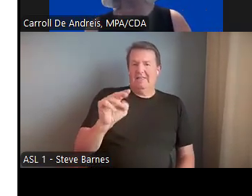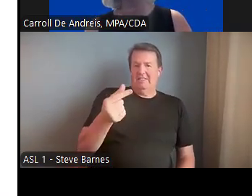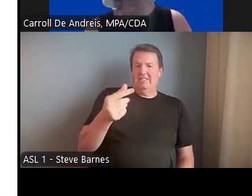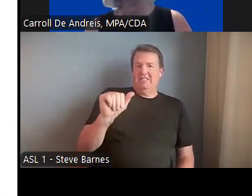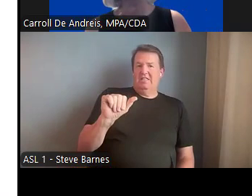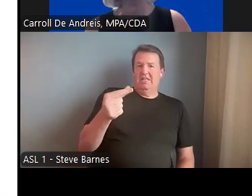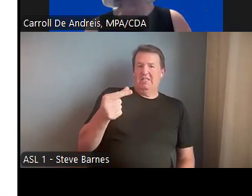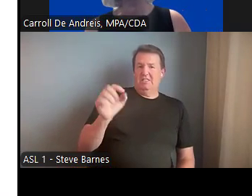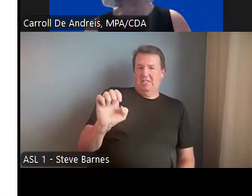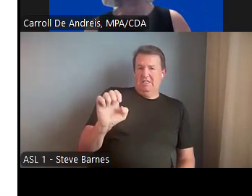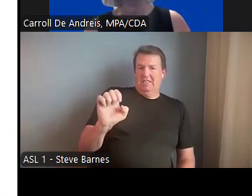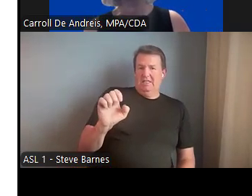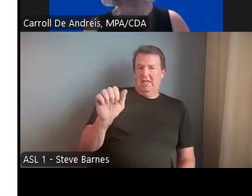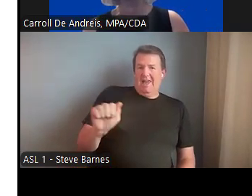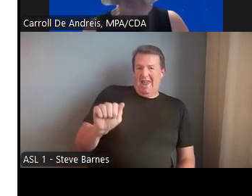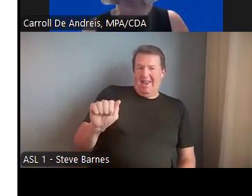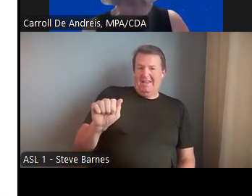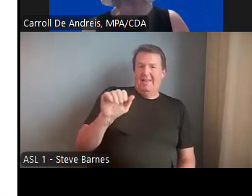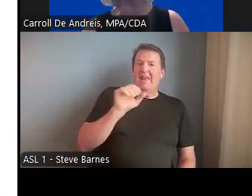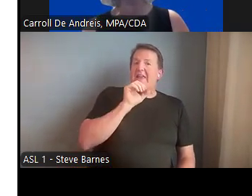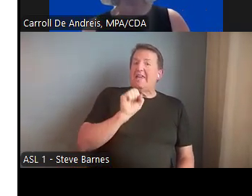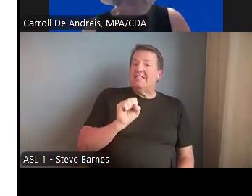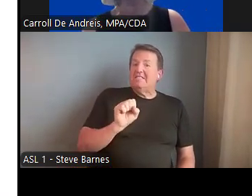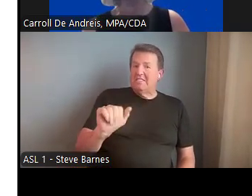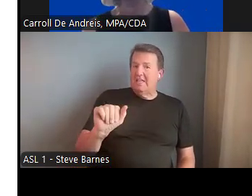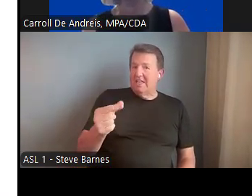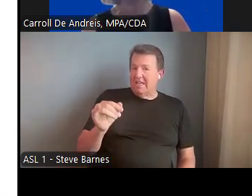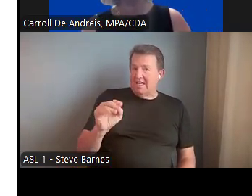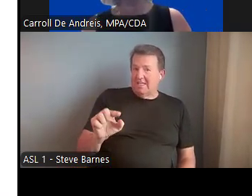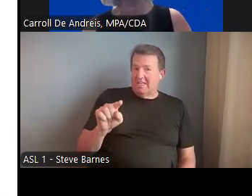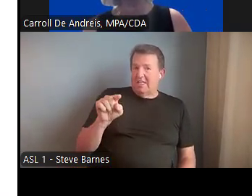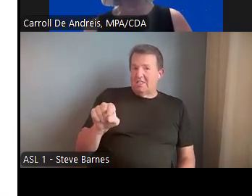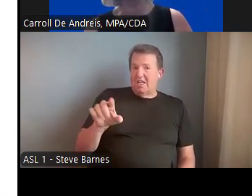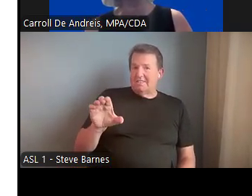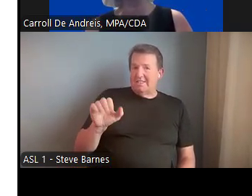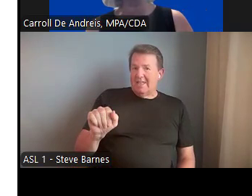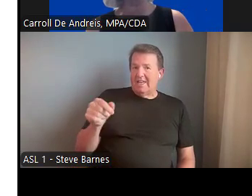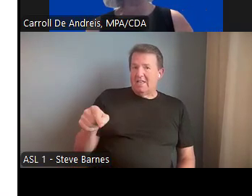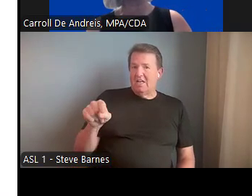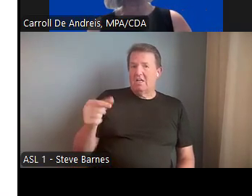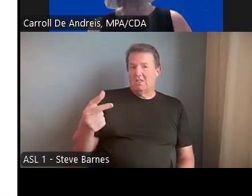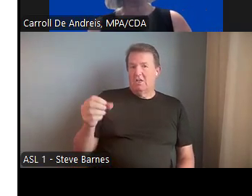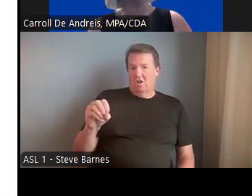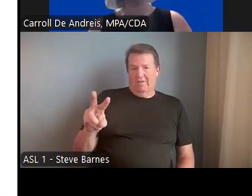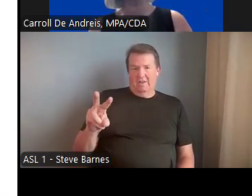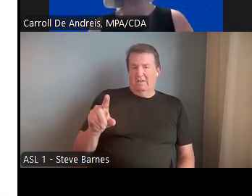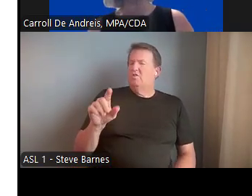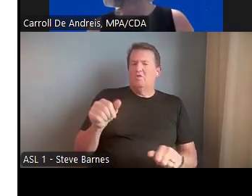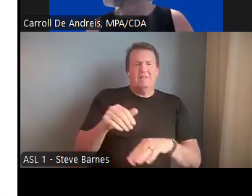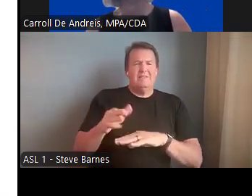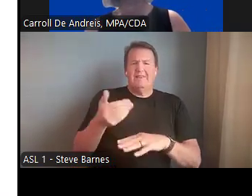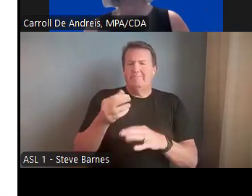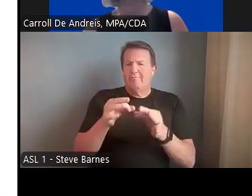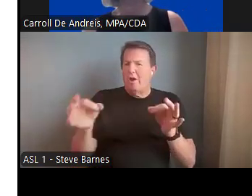ENGAGE, at aging.ca.gov. Anytime, please send us your written comments. Next